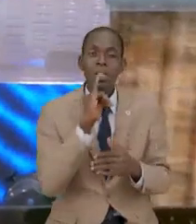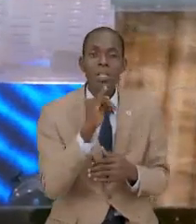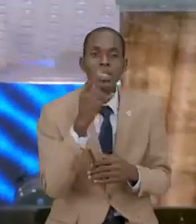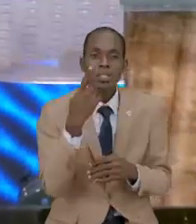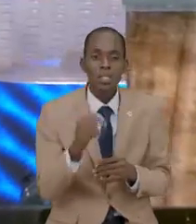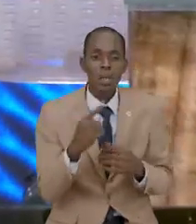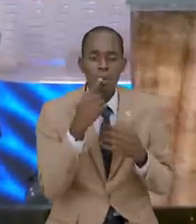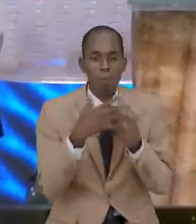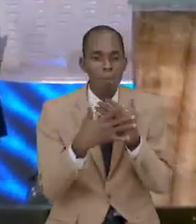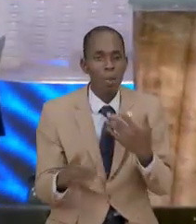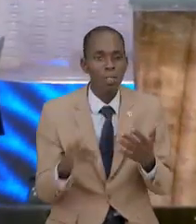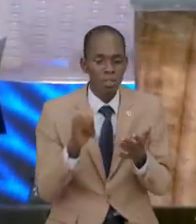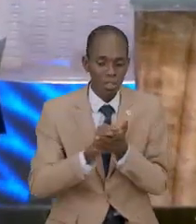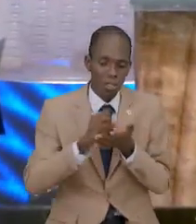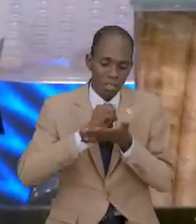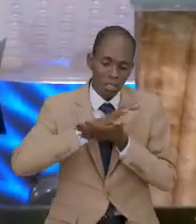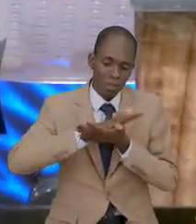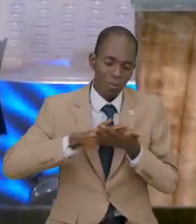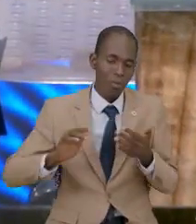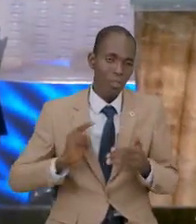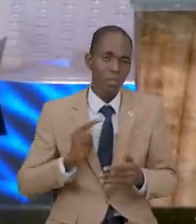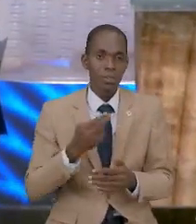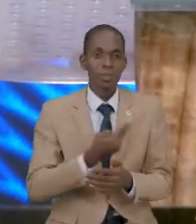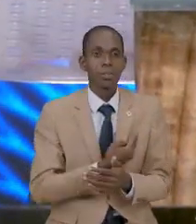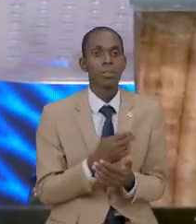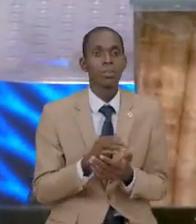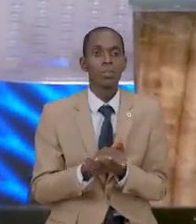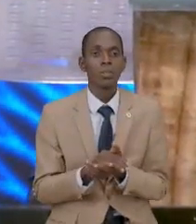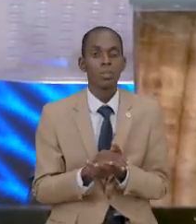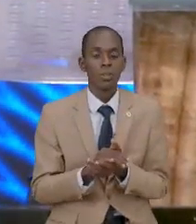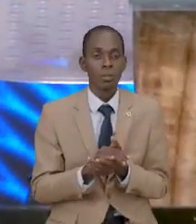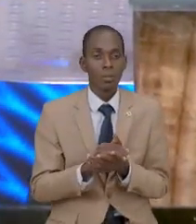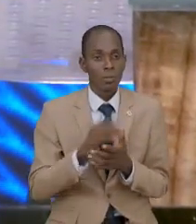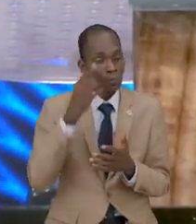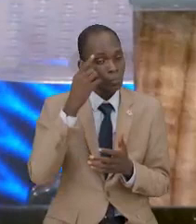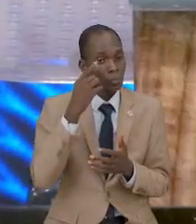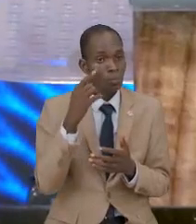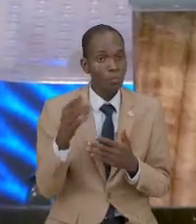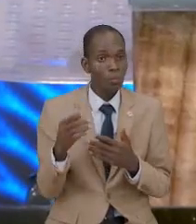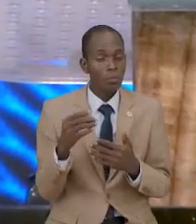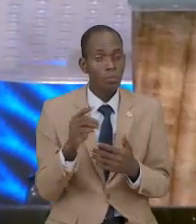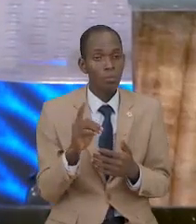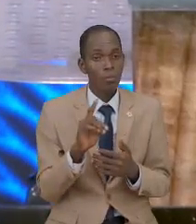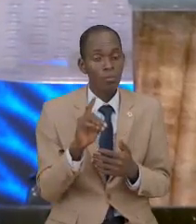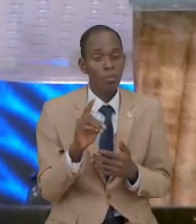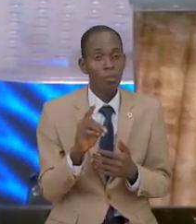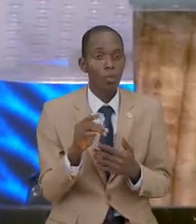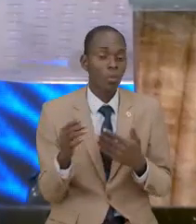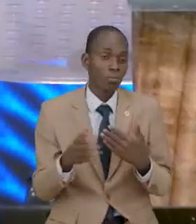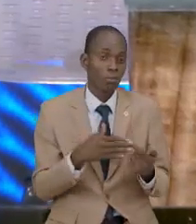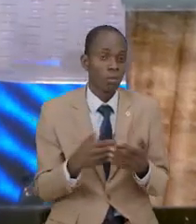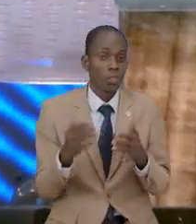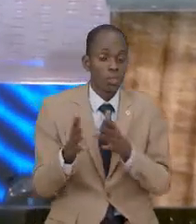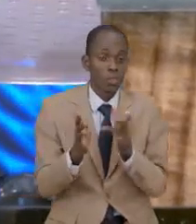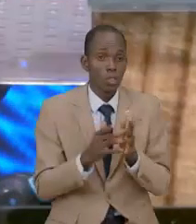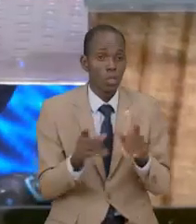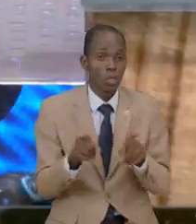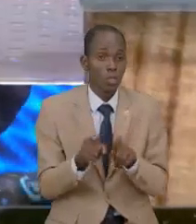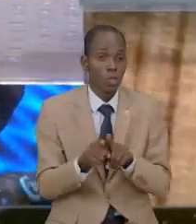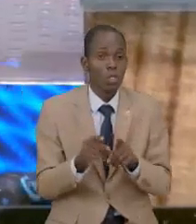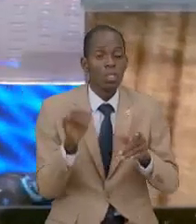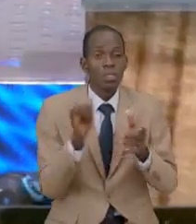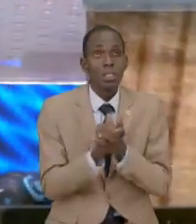that sanctifies us. Wherefore, Jesus also, that he